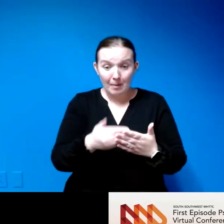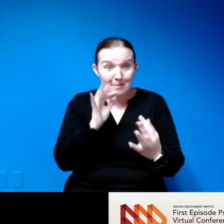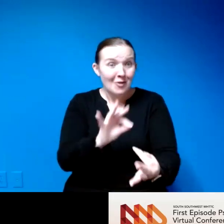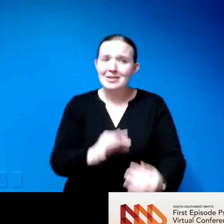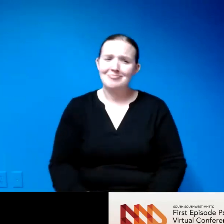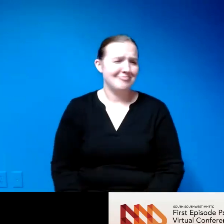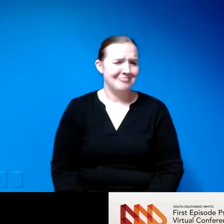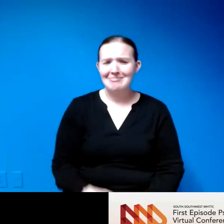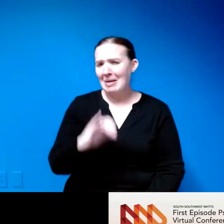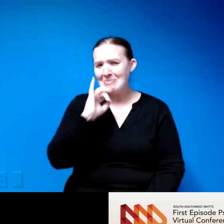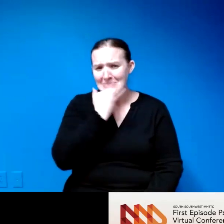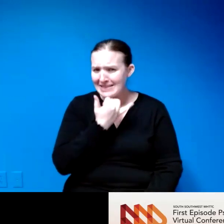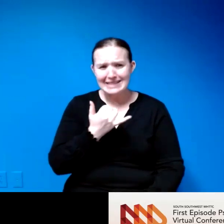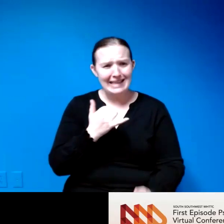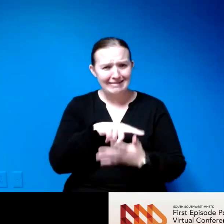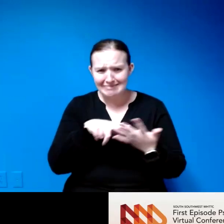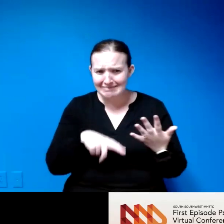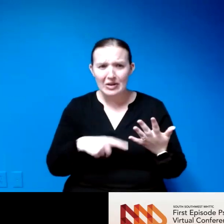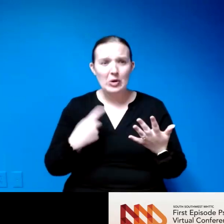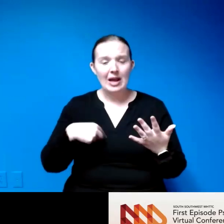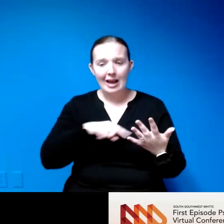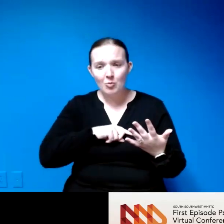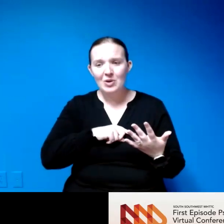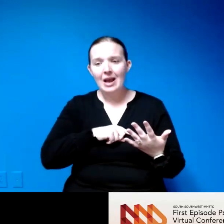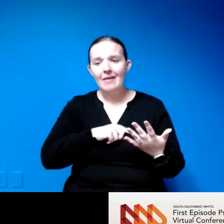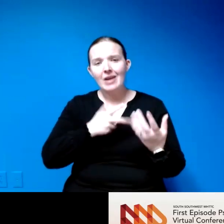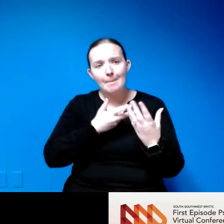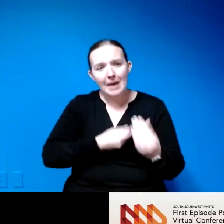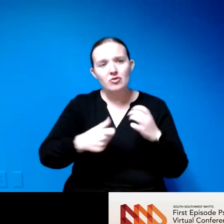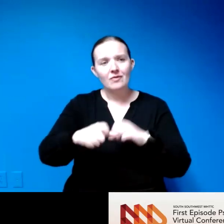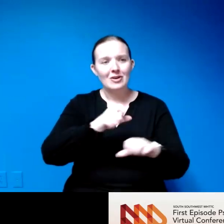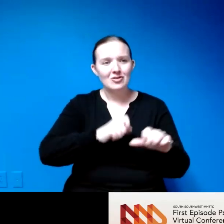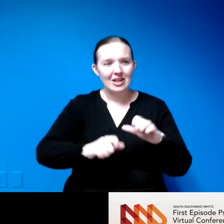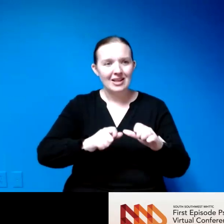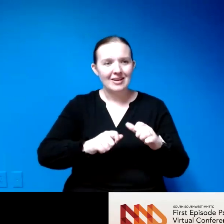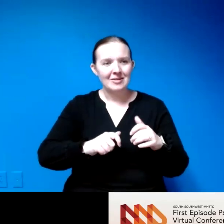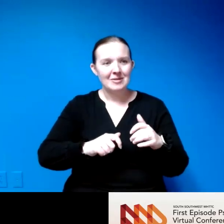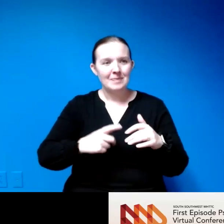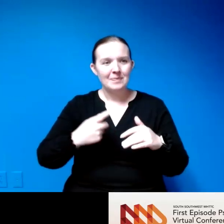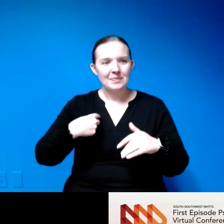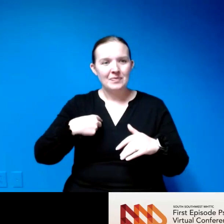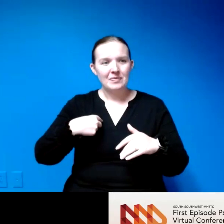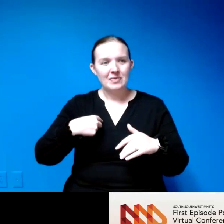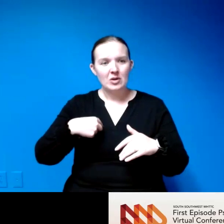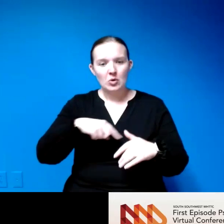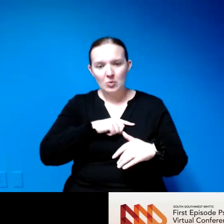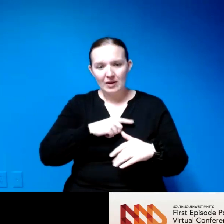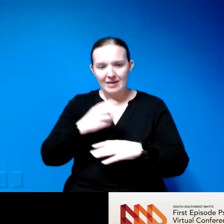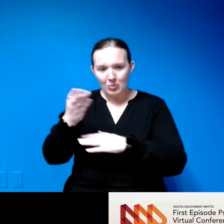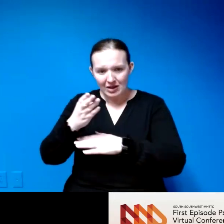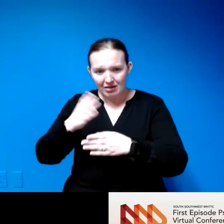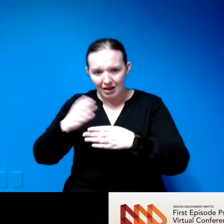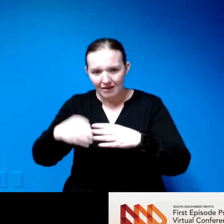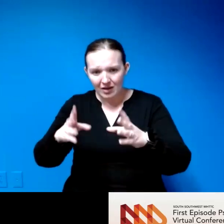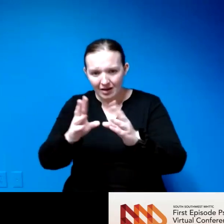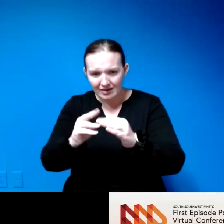make mistakes and we show compassion to each other, going to Dr. Neff's presentation at the beginning of the conference. And